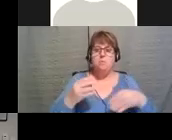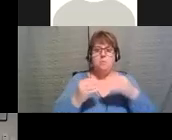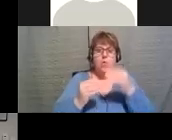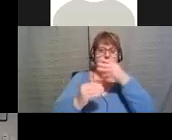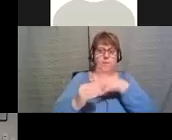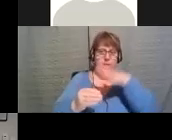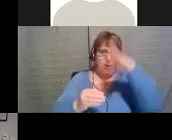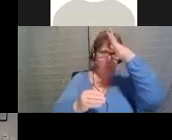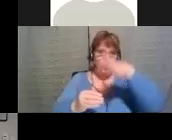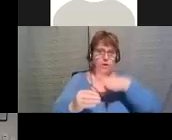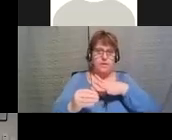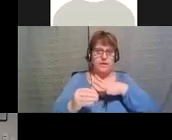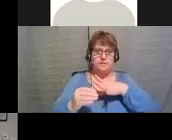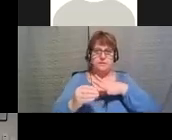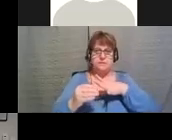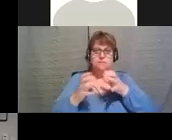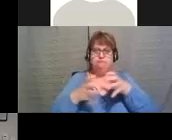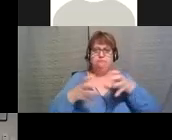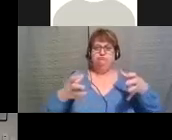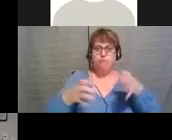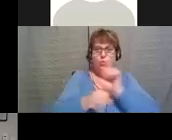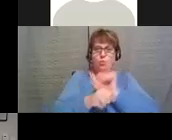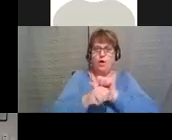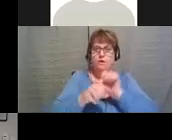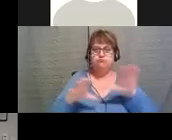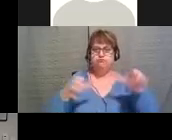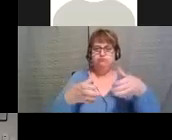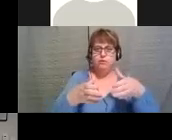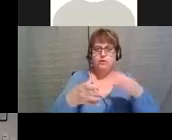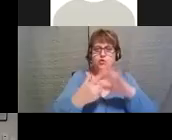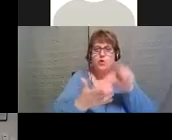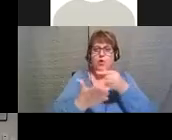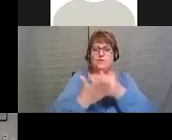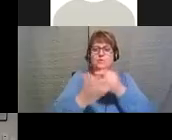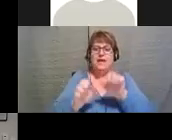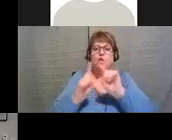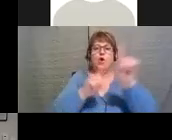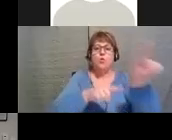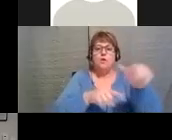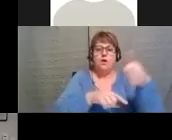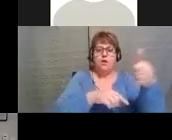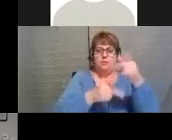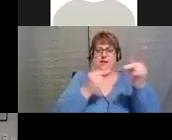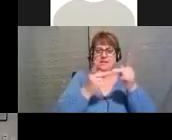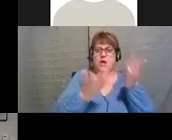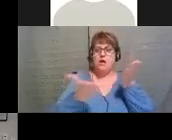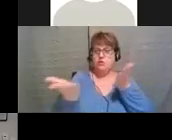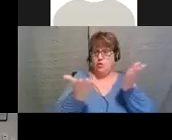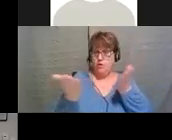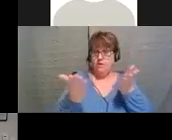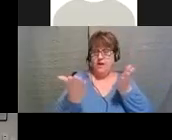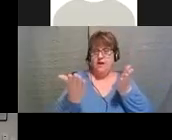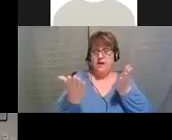that the graduates are able to go and serve in other locations. And at some